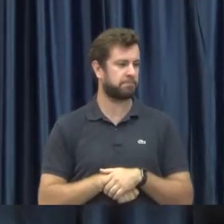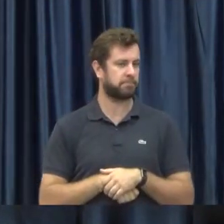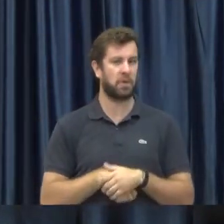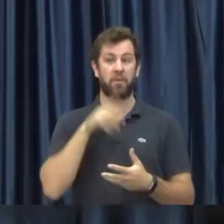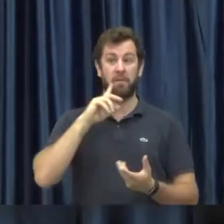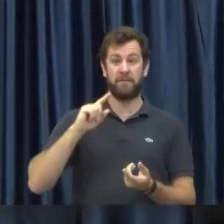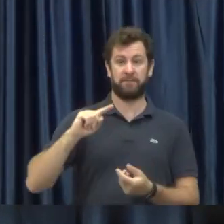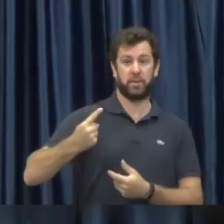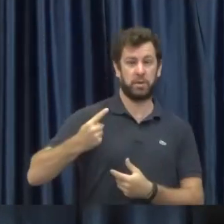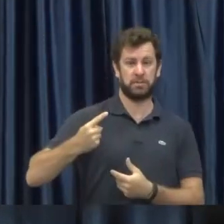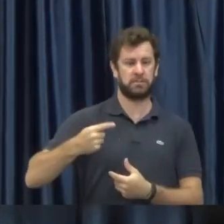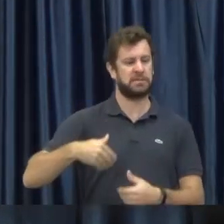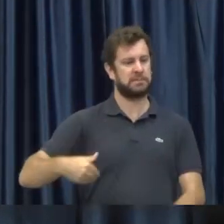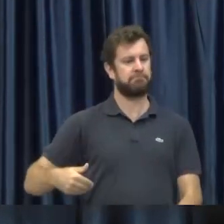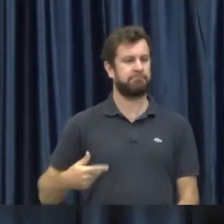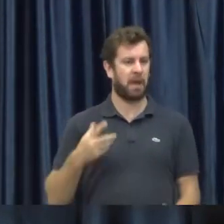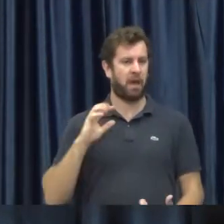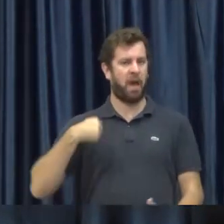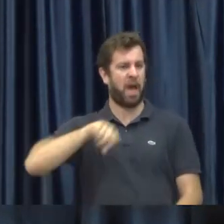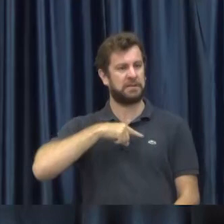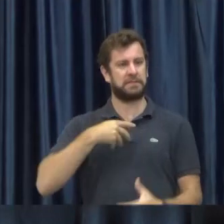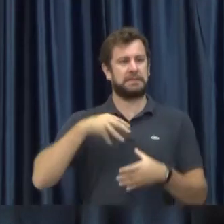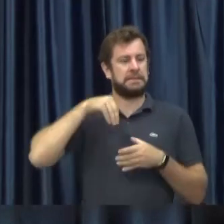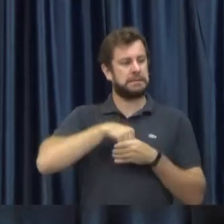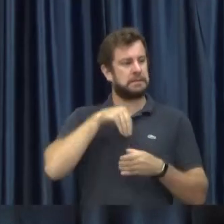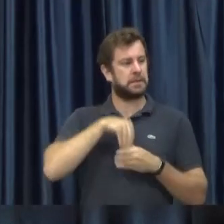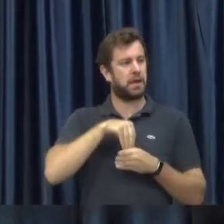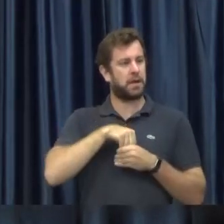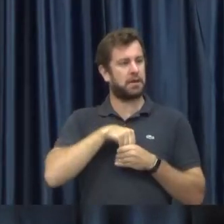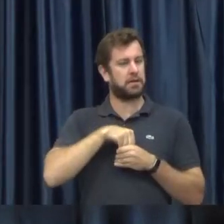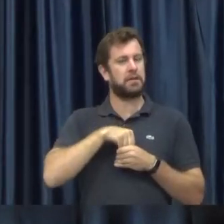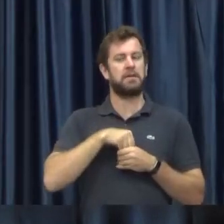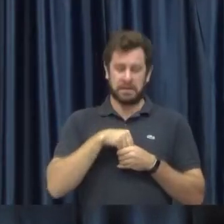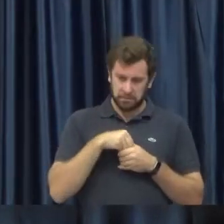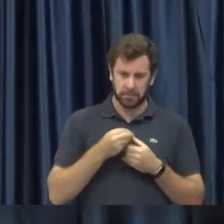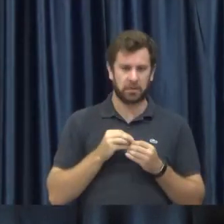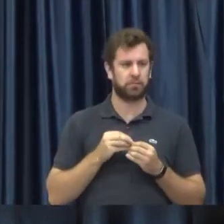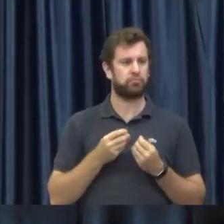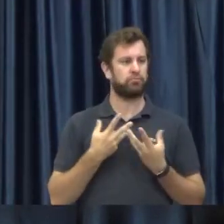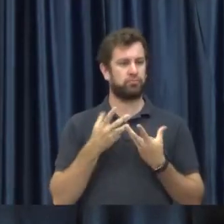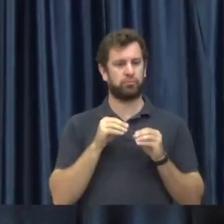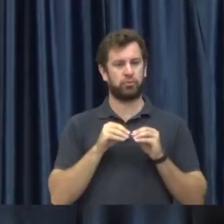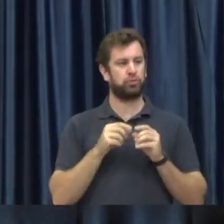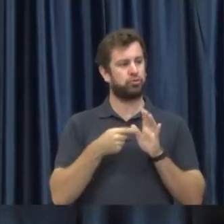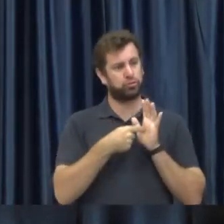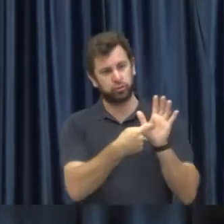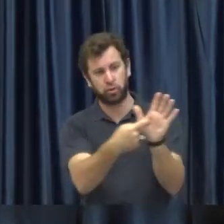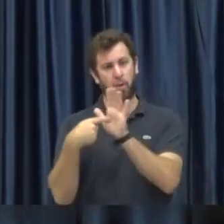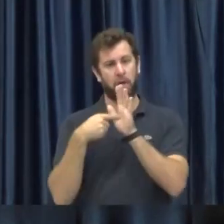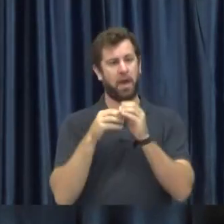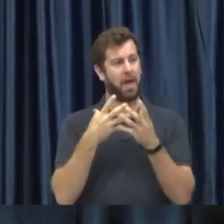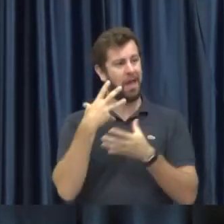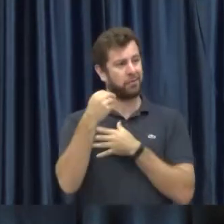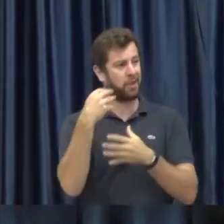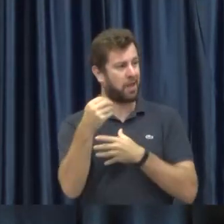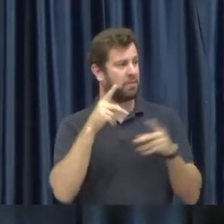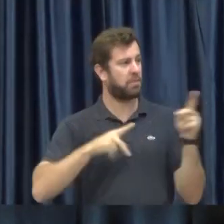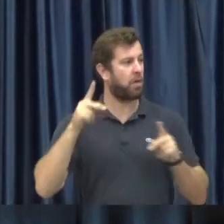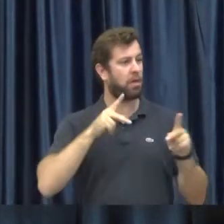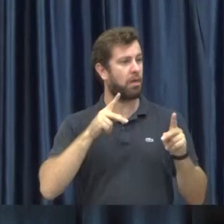It comes from the internal person outward and then is responded by Allah subhanahu wa